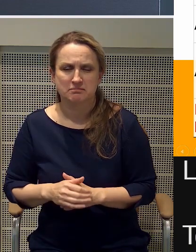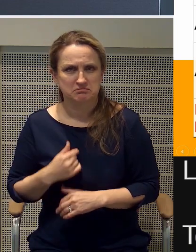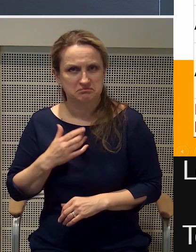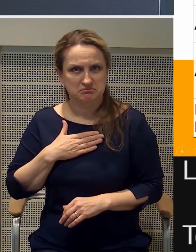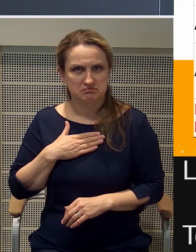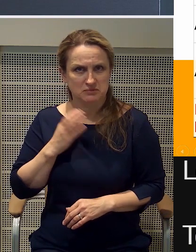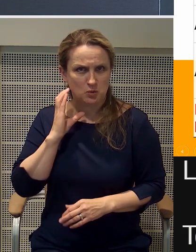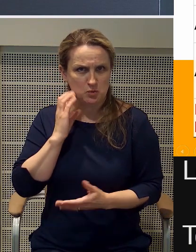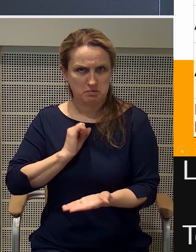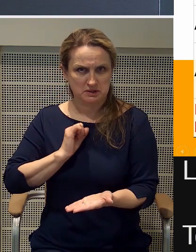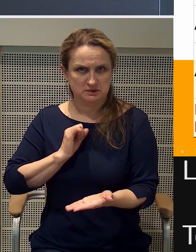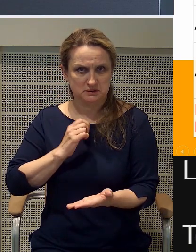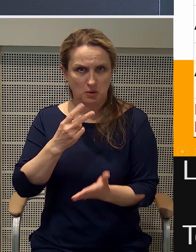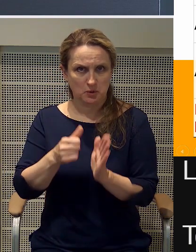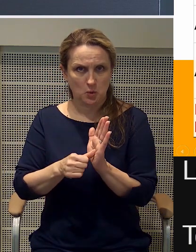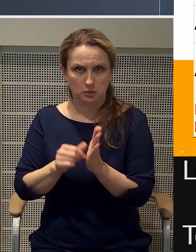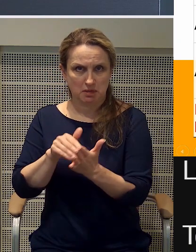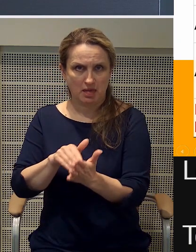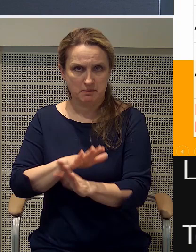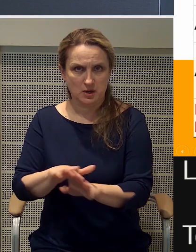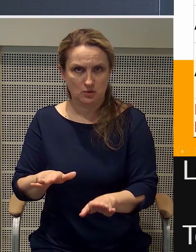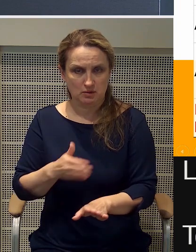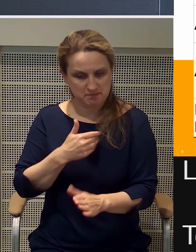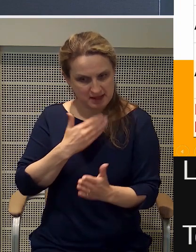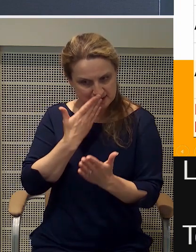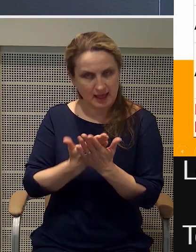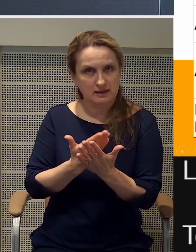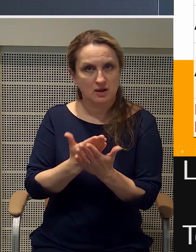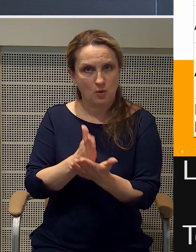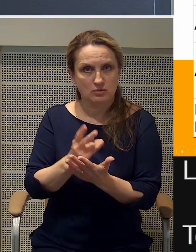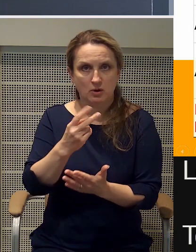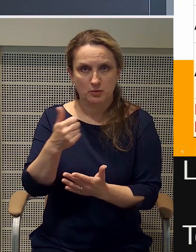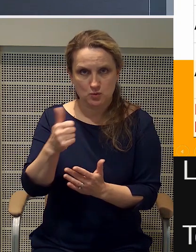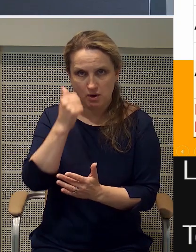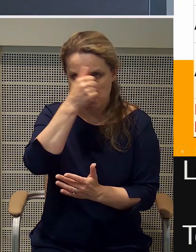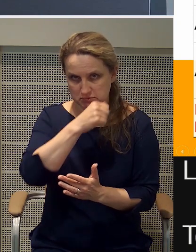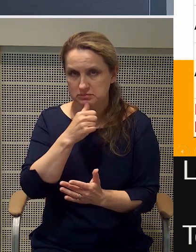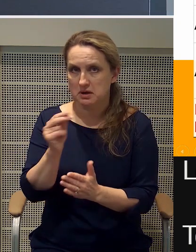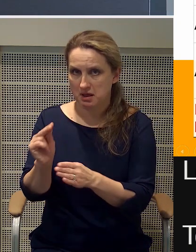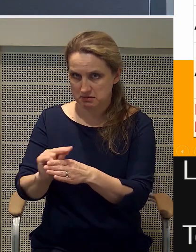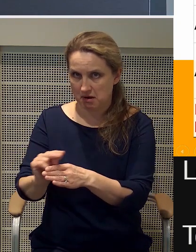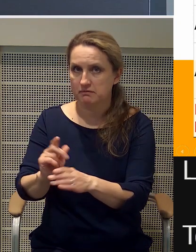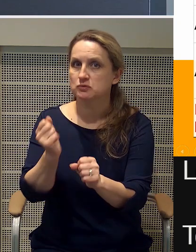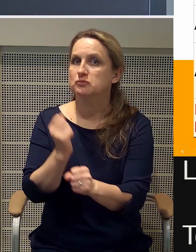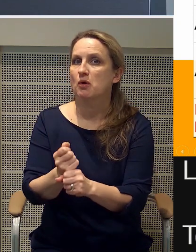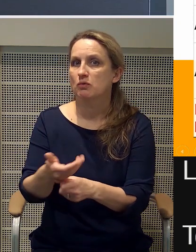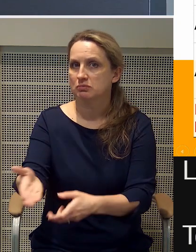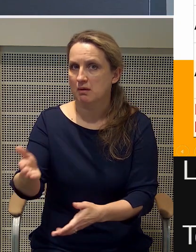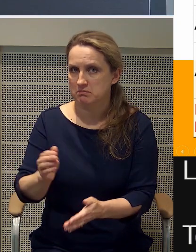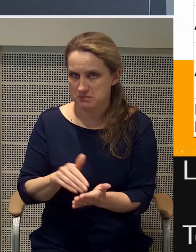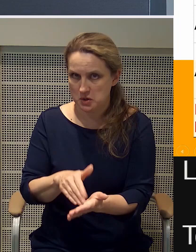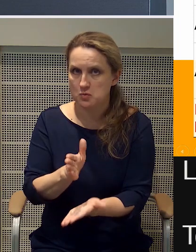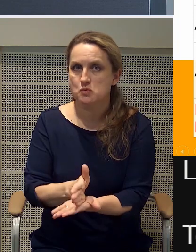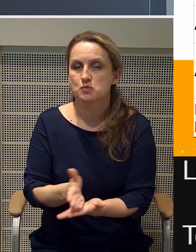years of age, but those that are 26 or older cannot get the treatment. And they say it's because